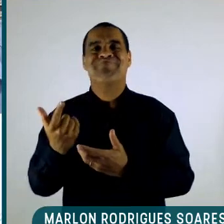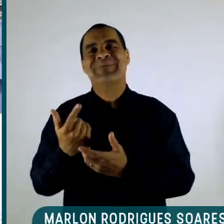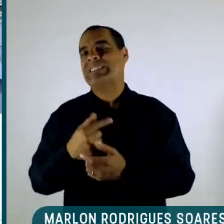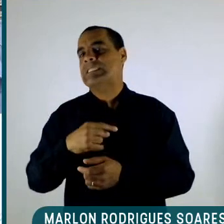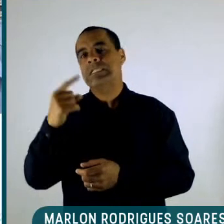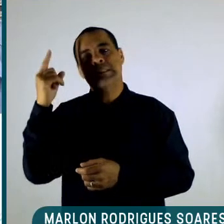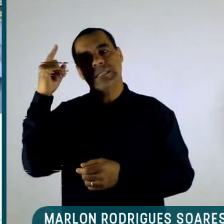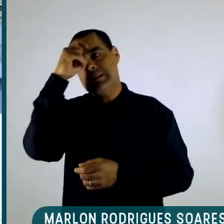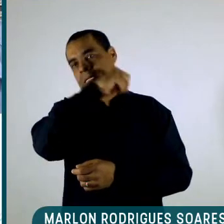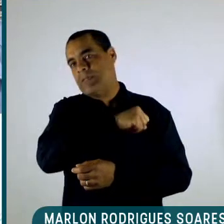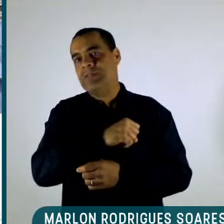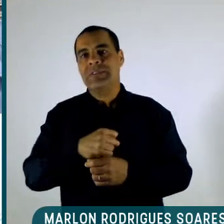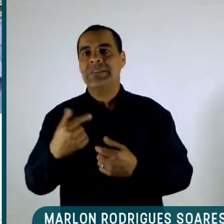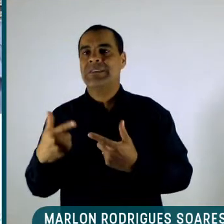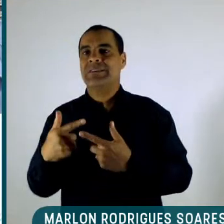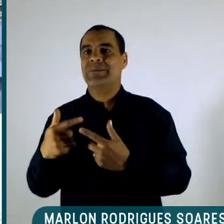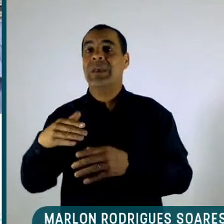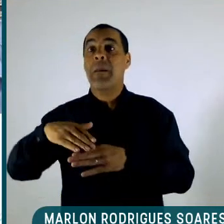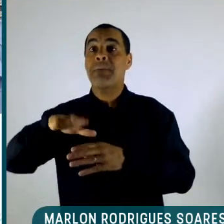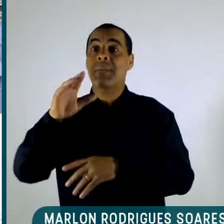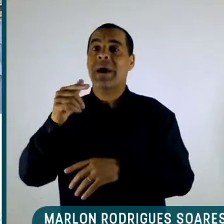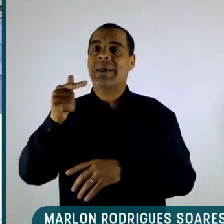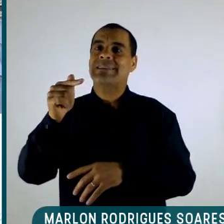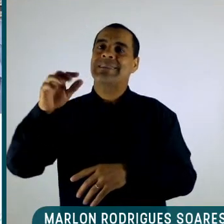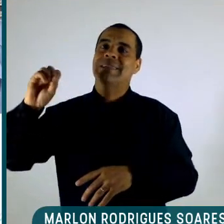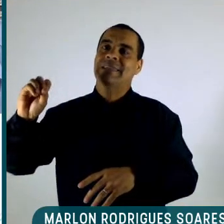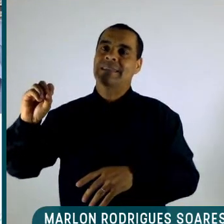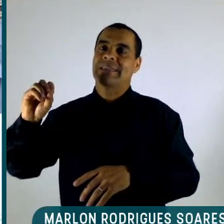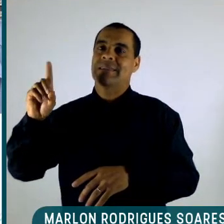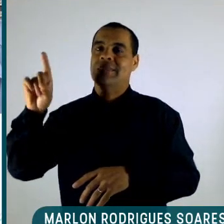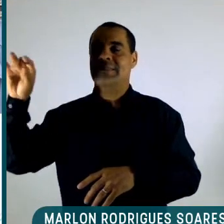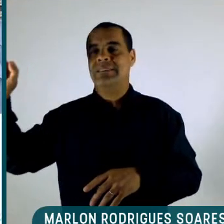need the ambulance as fast as possible,